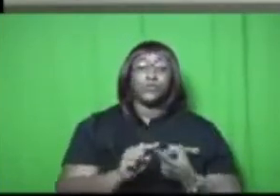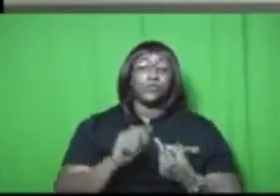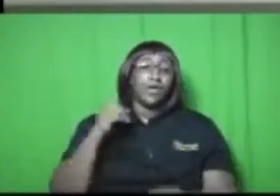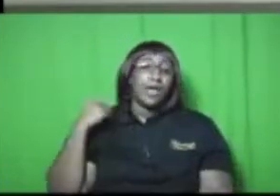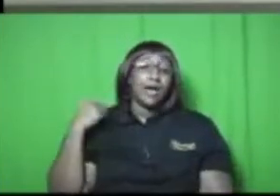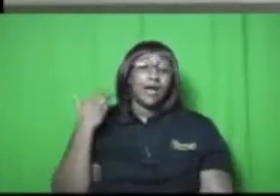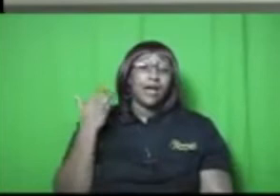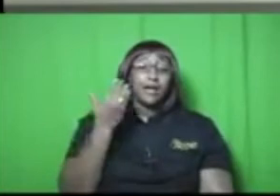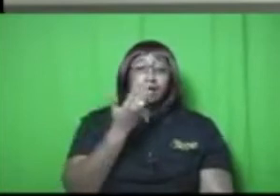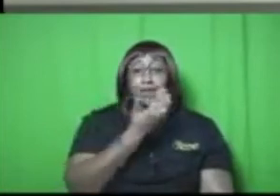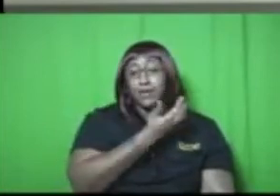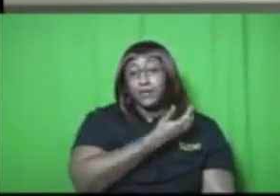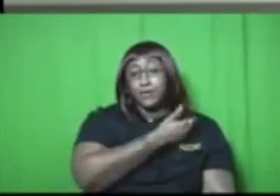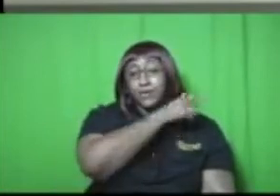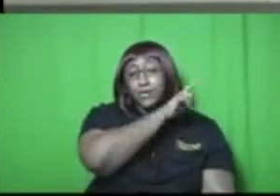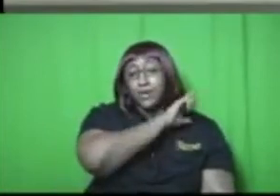up on the Lord,